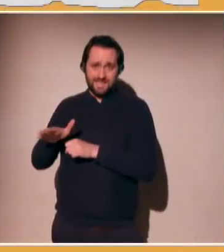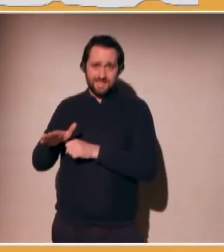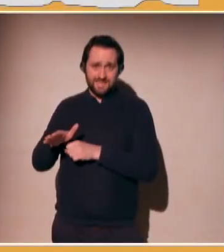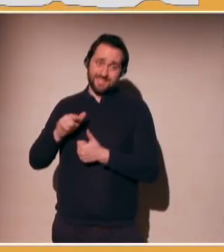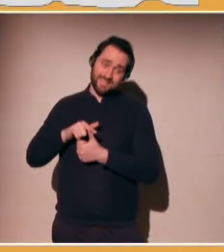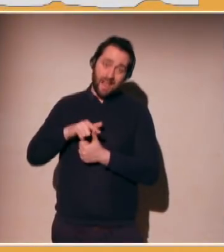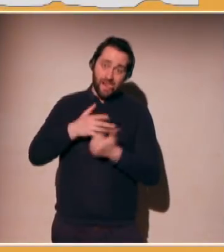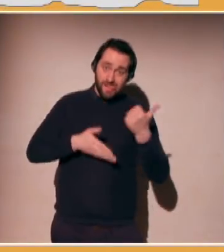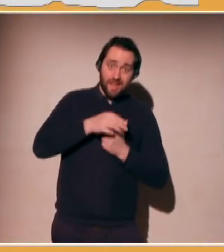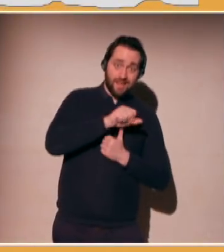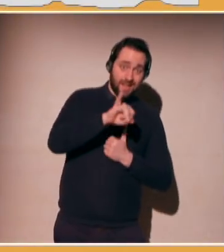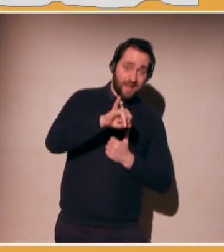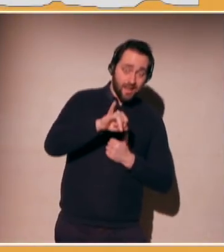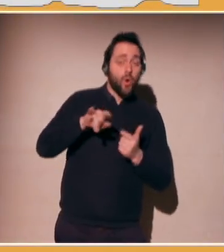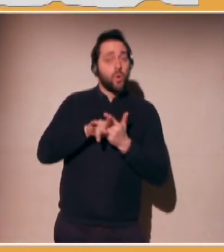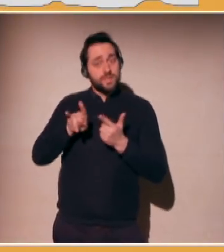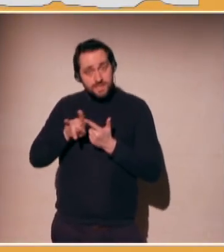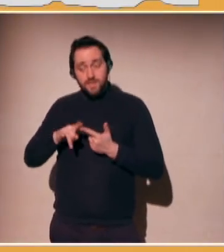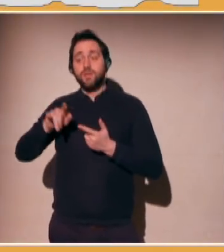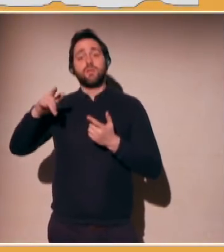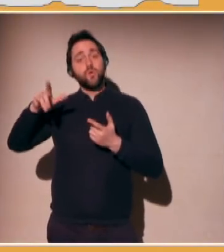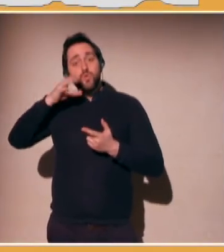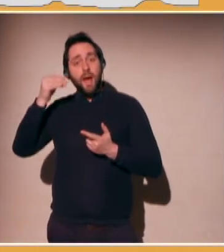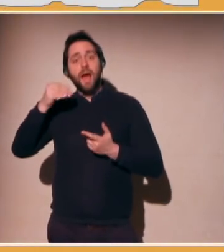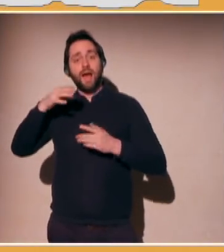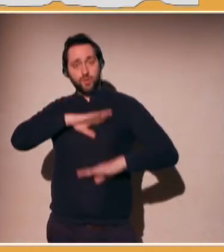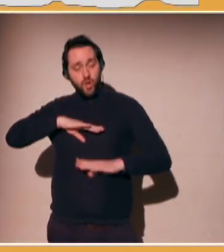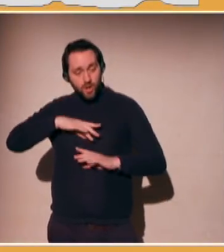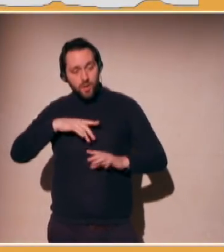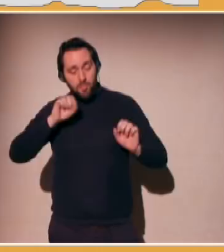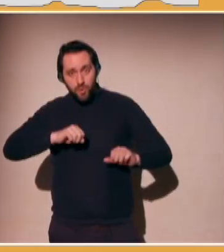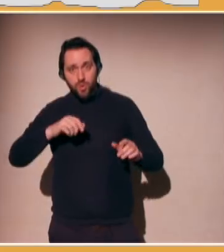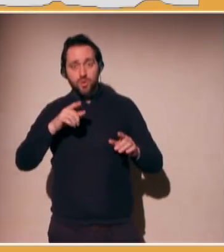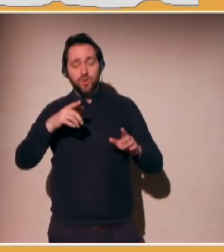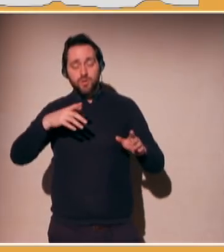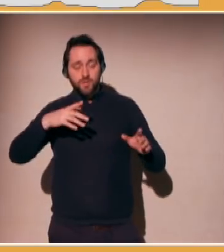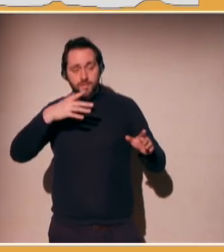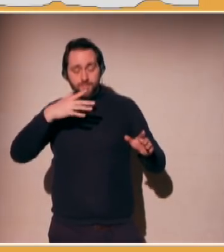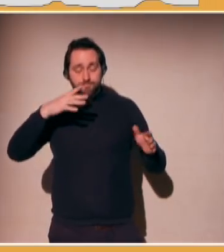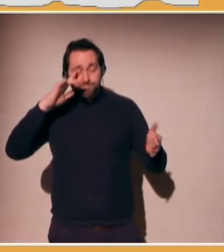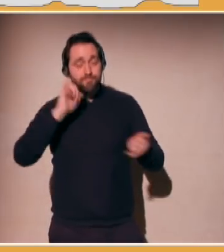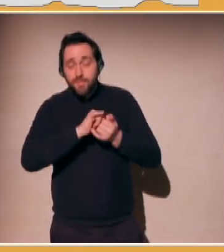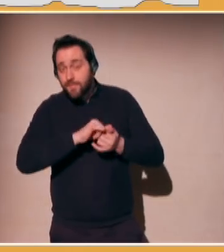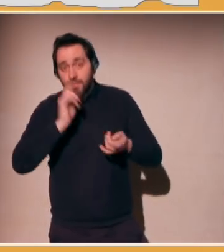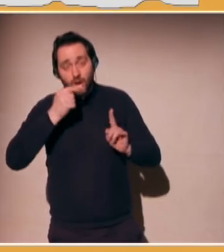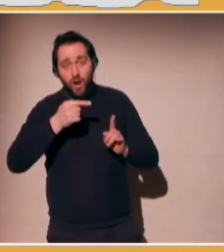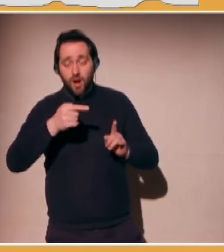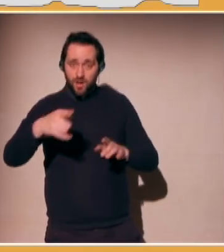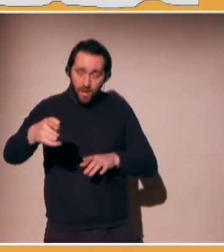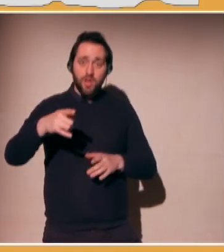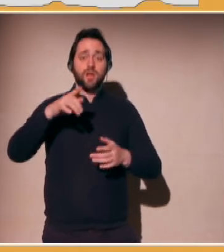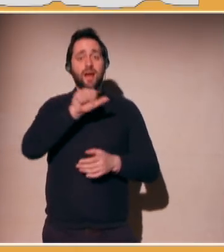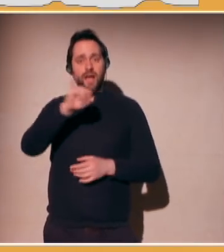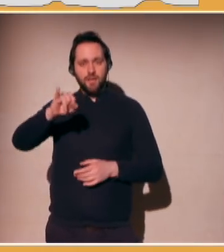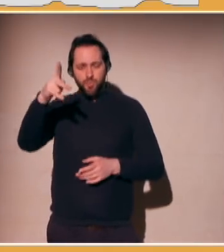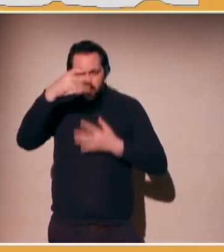only recognize as good and better than humans, they can actually see things that humans cannot. Like look at an abdomen CT